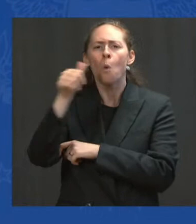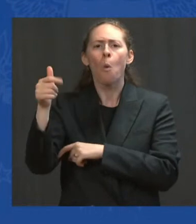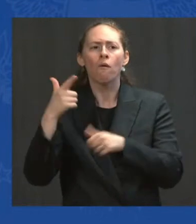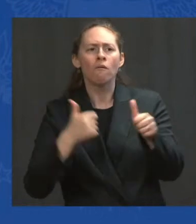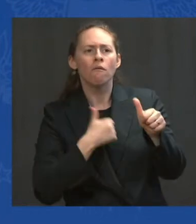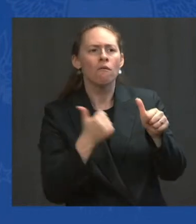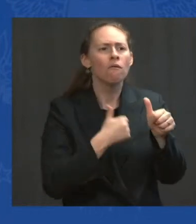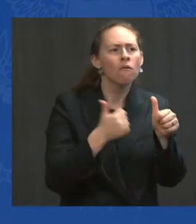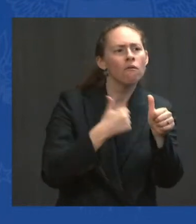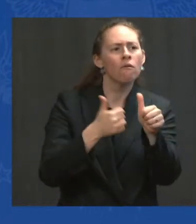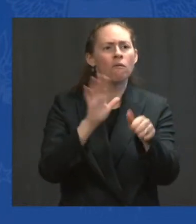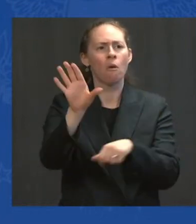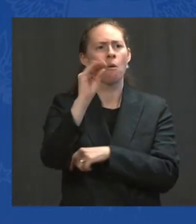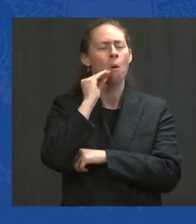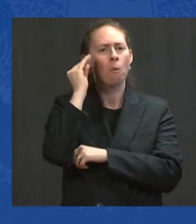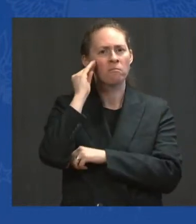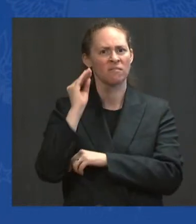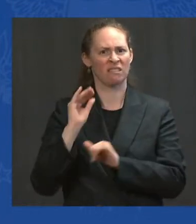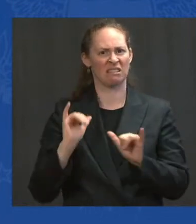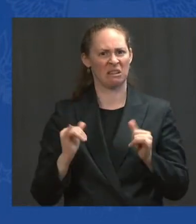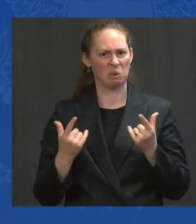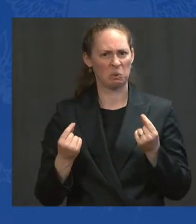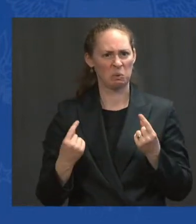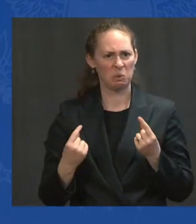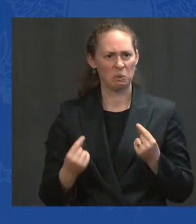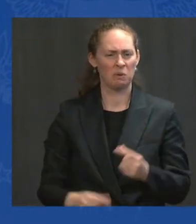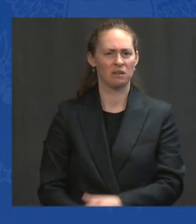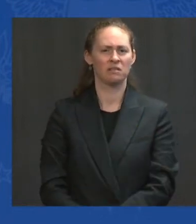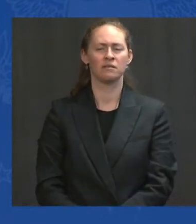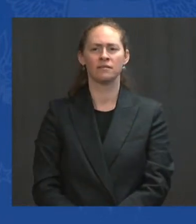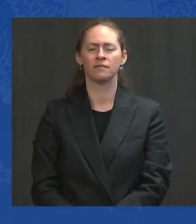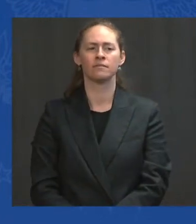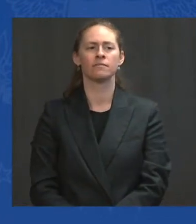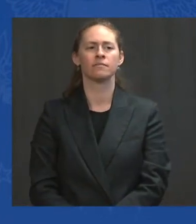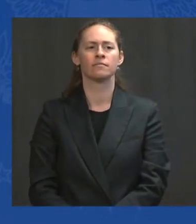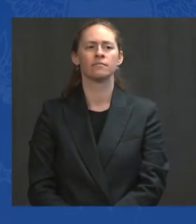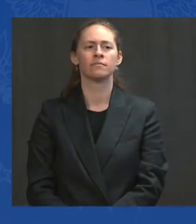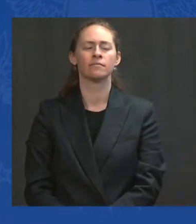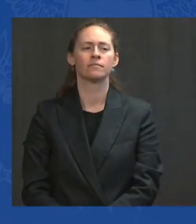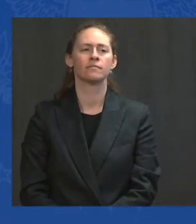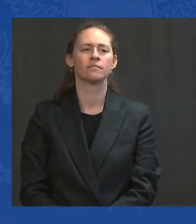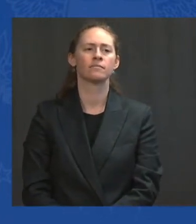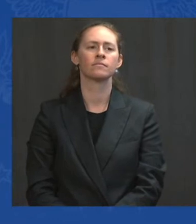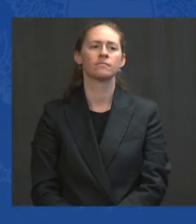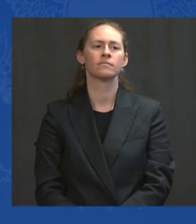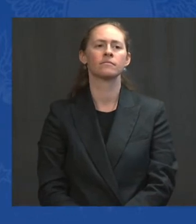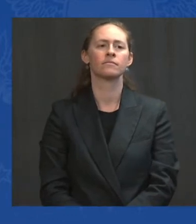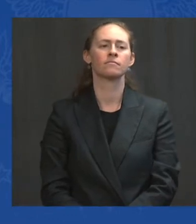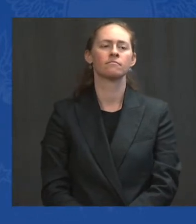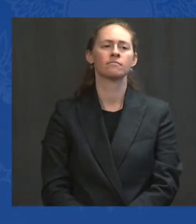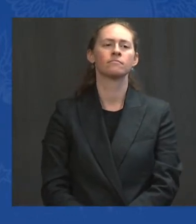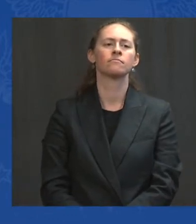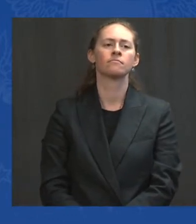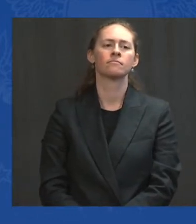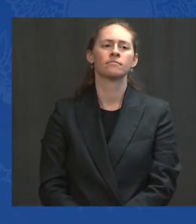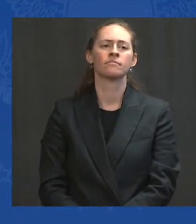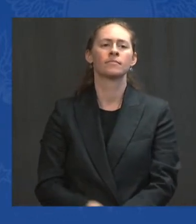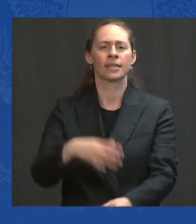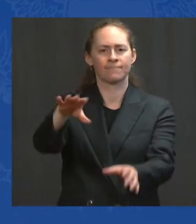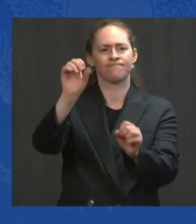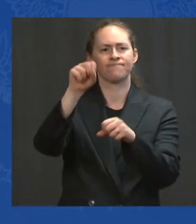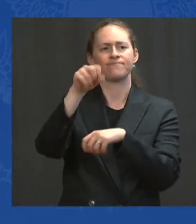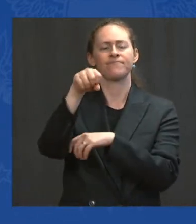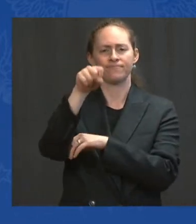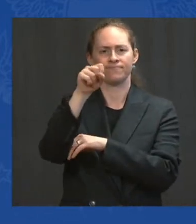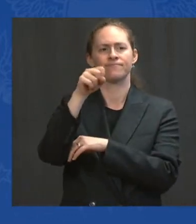Dr. Walensky. Sure. What I can tell you is over time, we get increasing number of sequences that we continue to sequence and